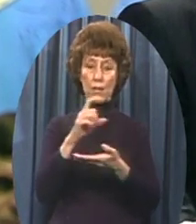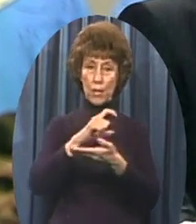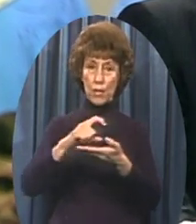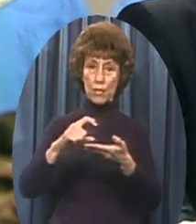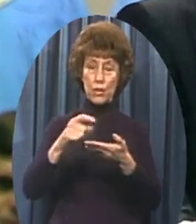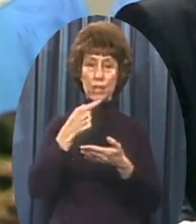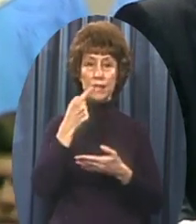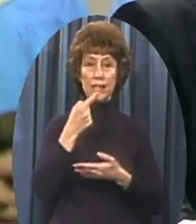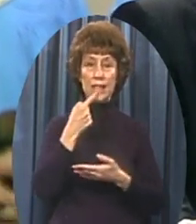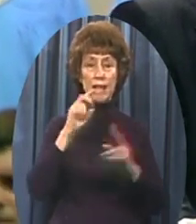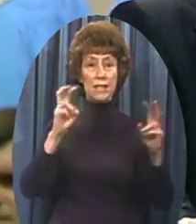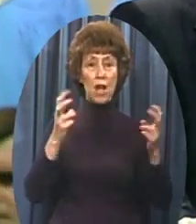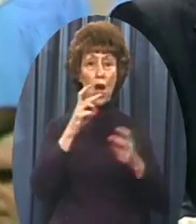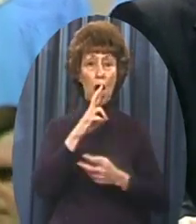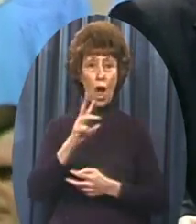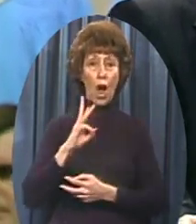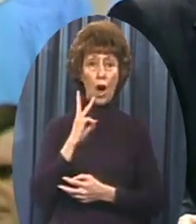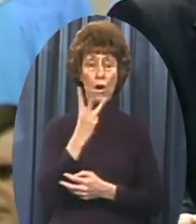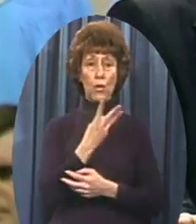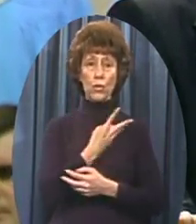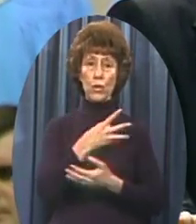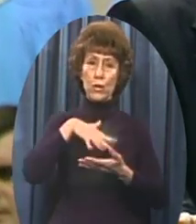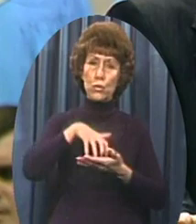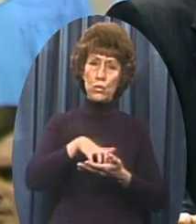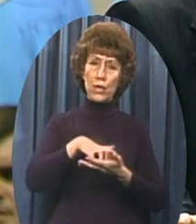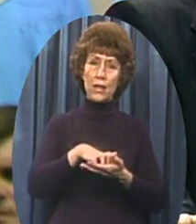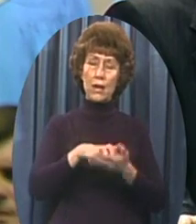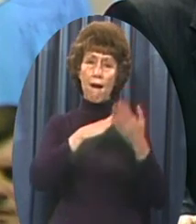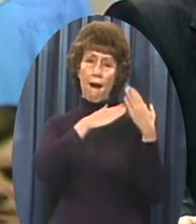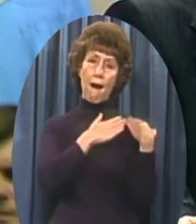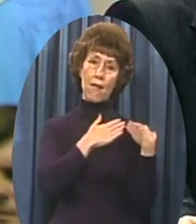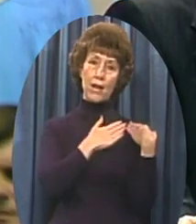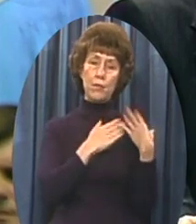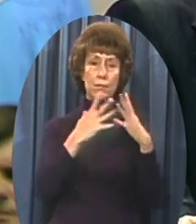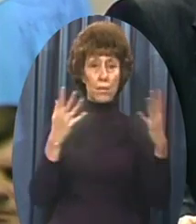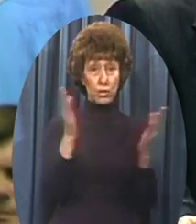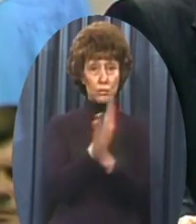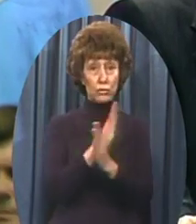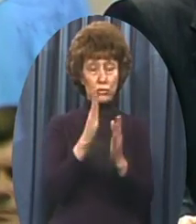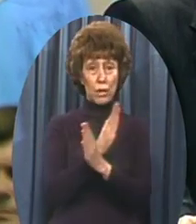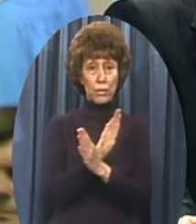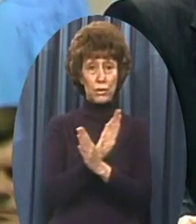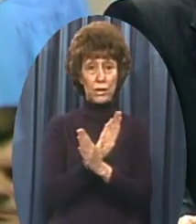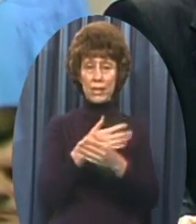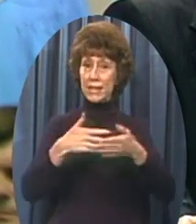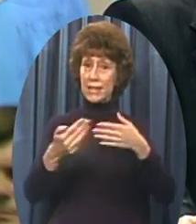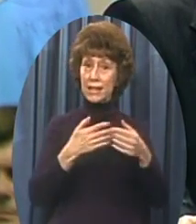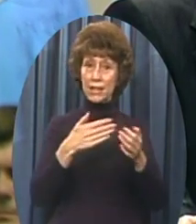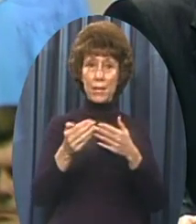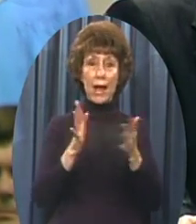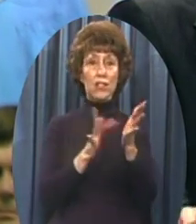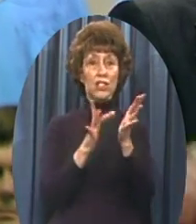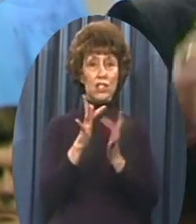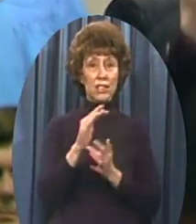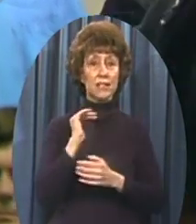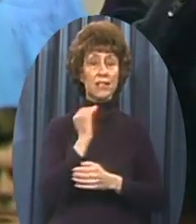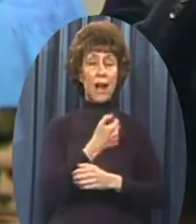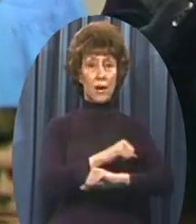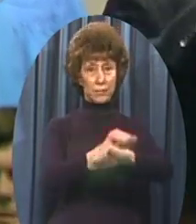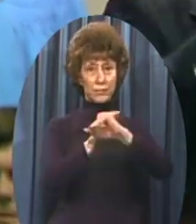laden, cumbered with a load of care, precious Savior, still our refuge. Take it to the Lord in